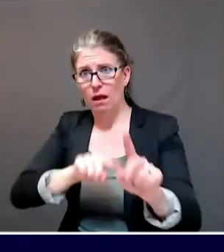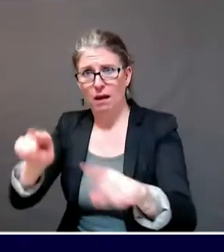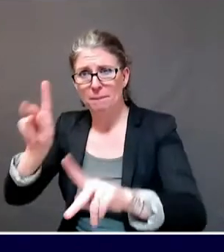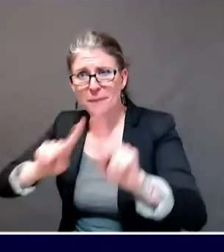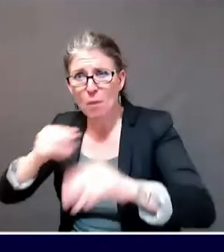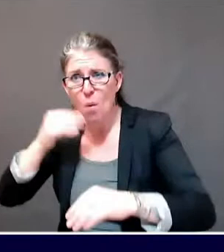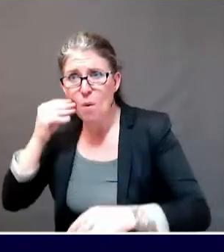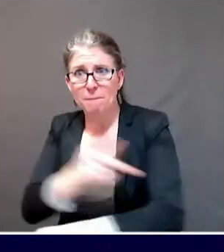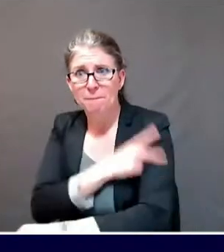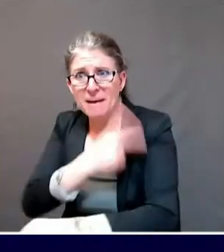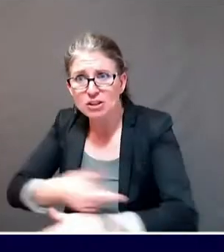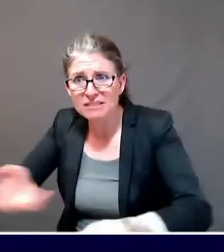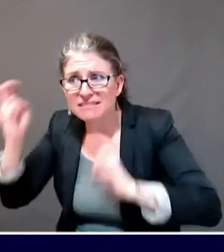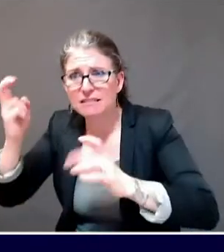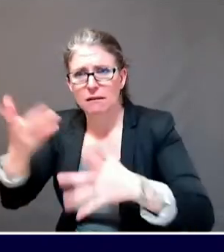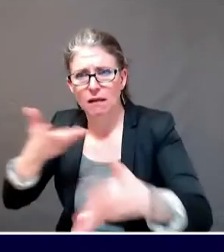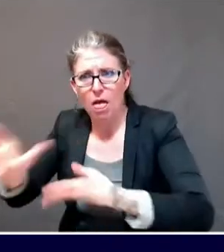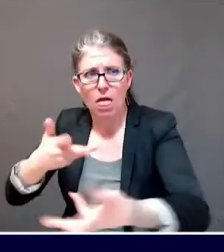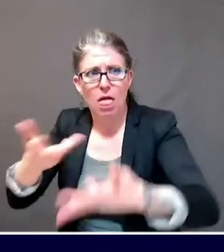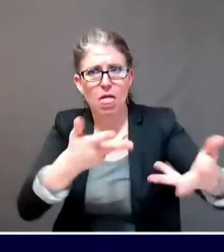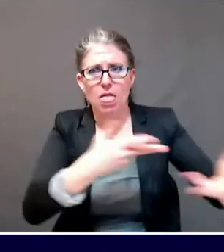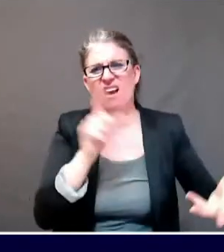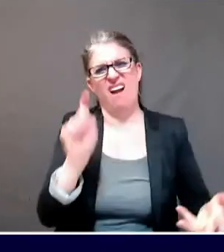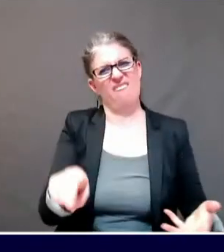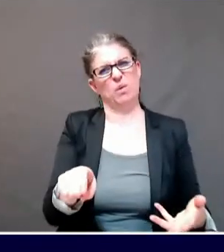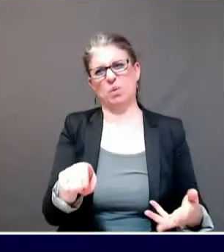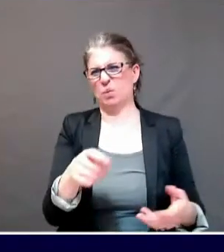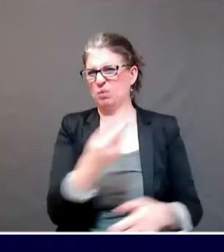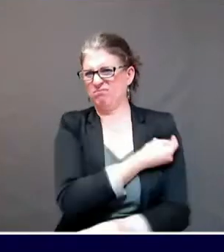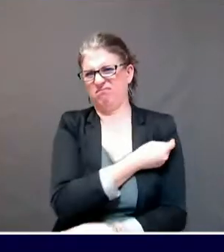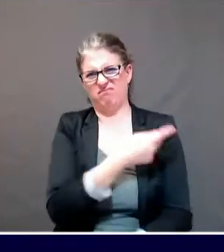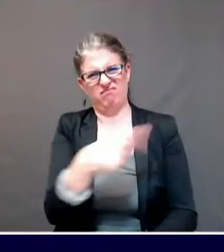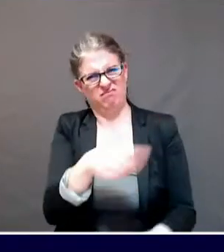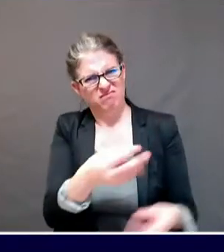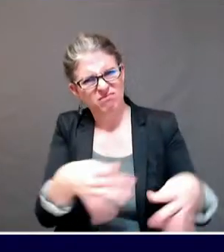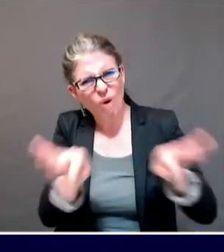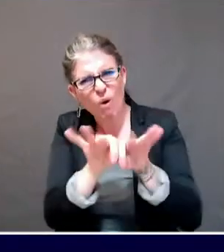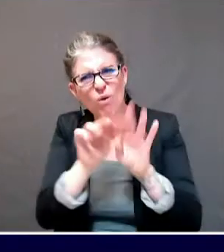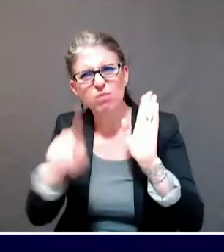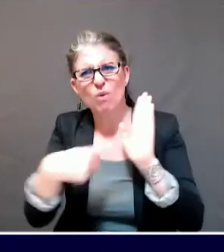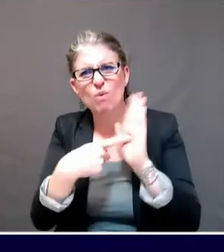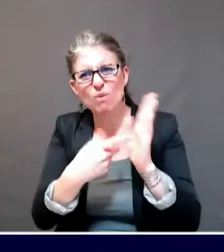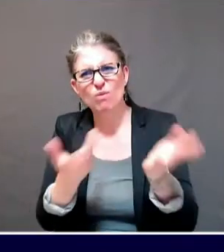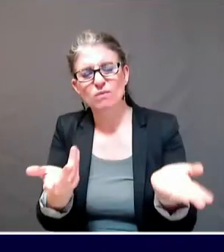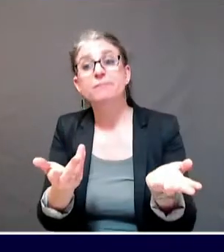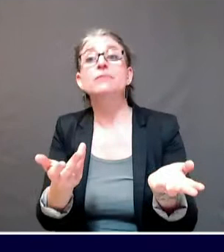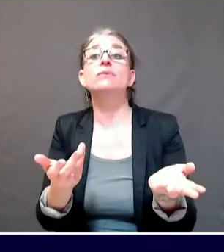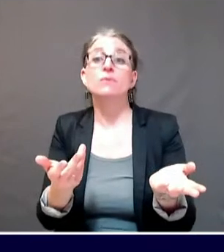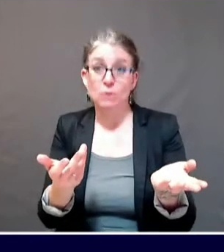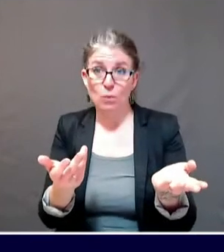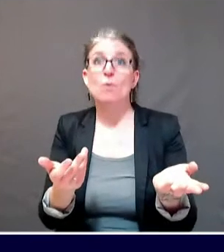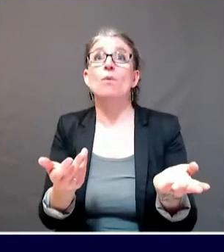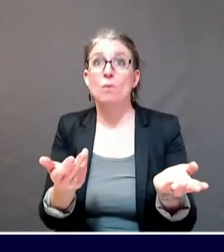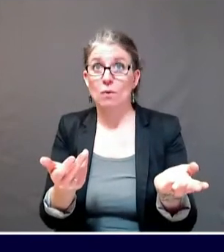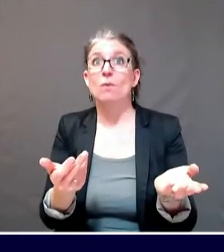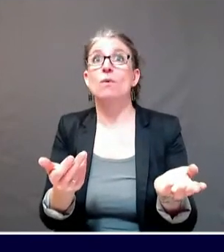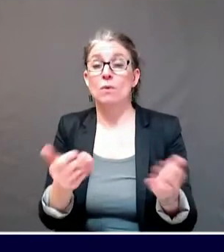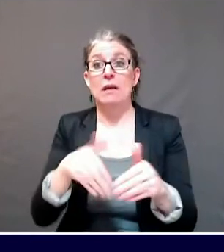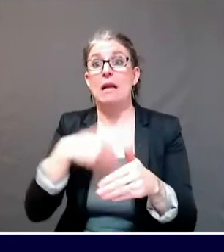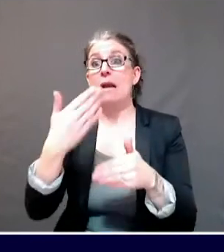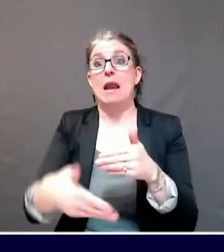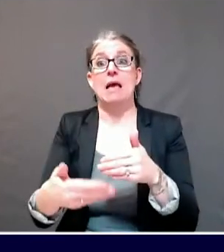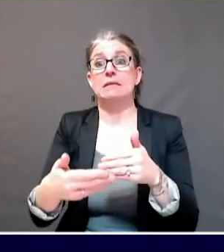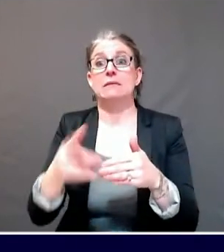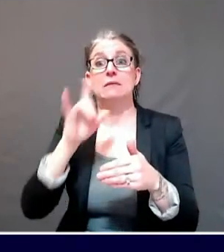risk is high. Now, in terms of where we go from here, I think, again, it's important to note, Megan, we are still